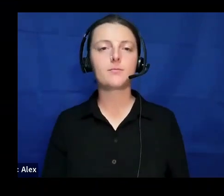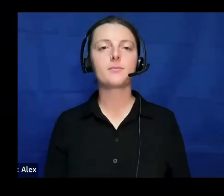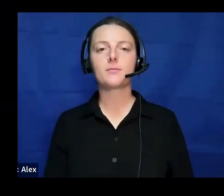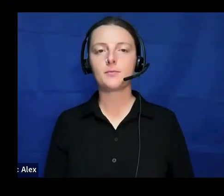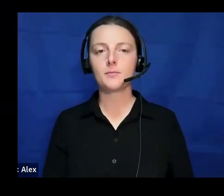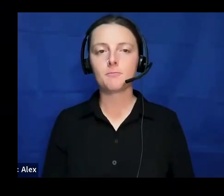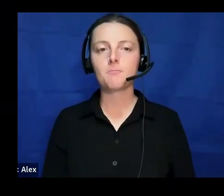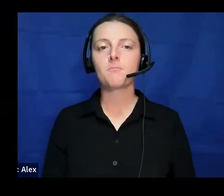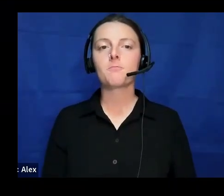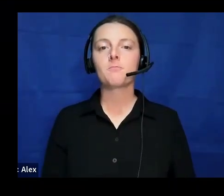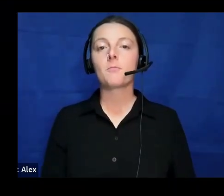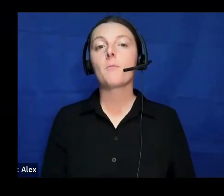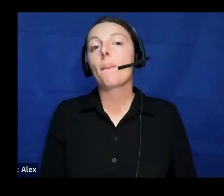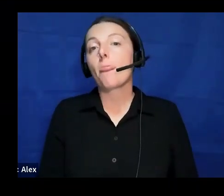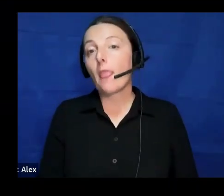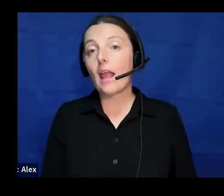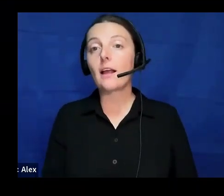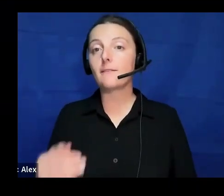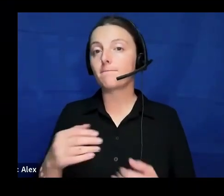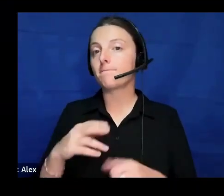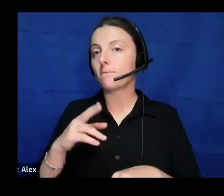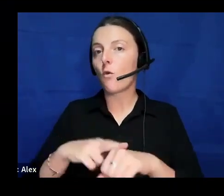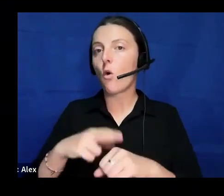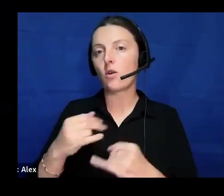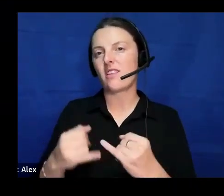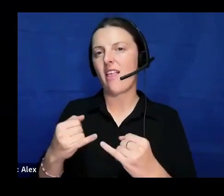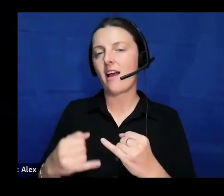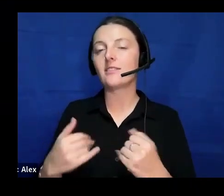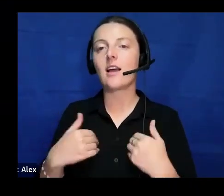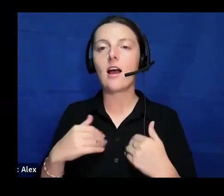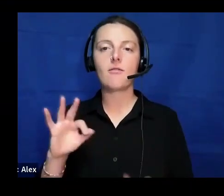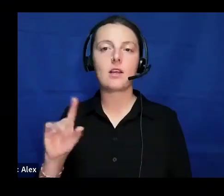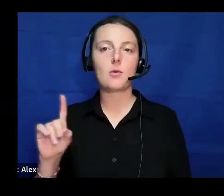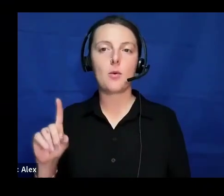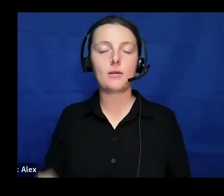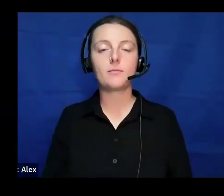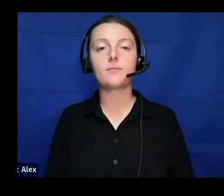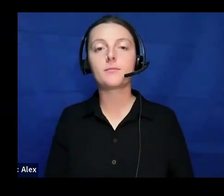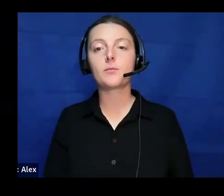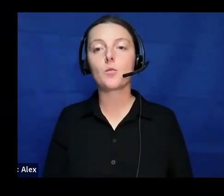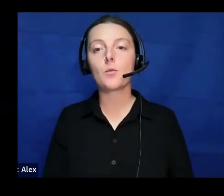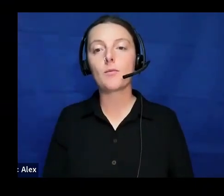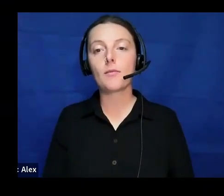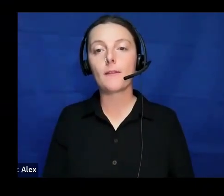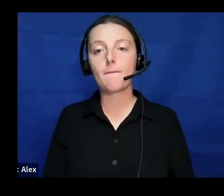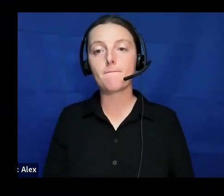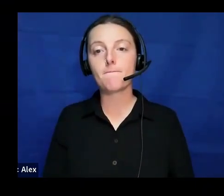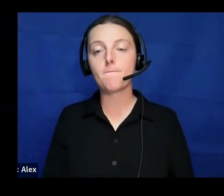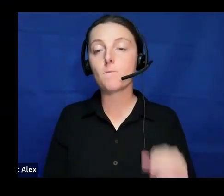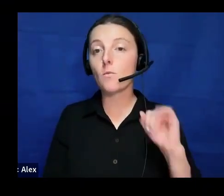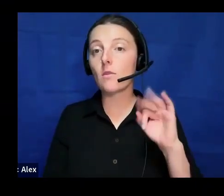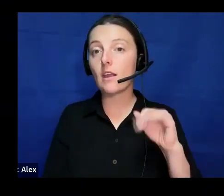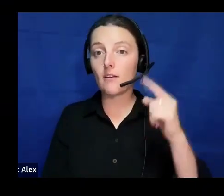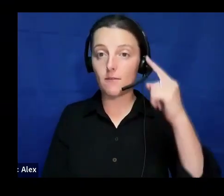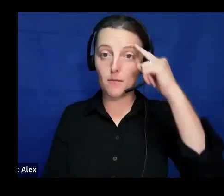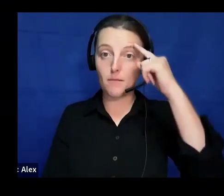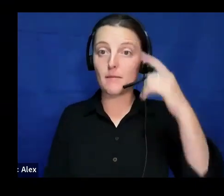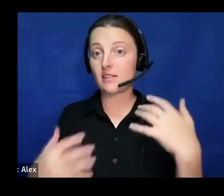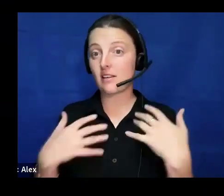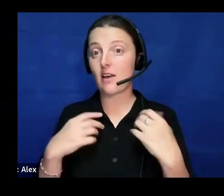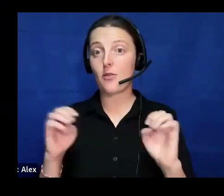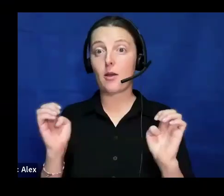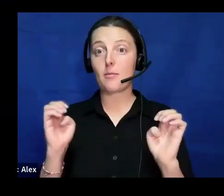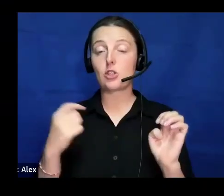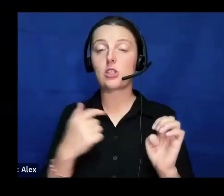And then lastly, we have 911. So in a mental health emergency, we always recommend using